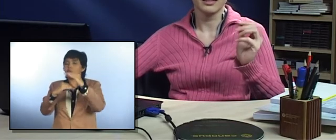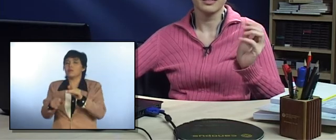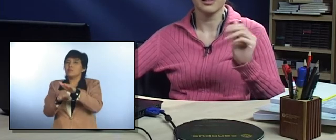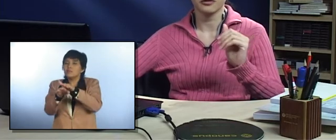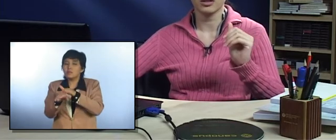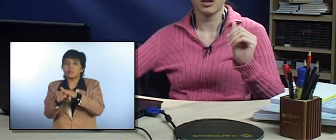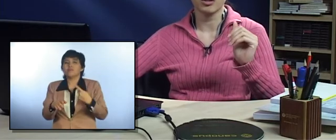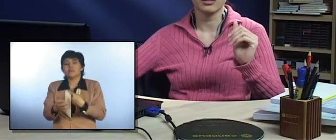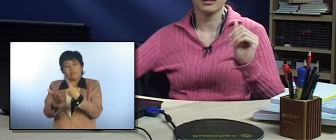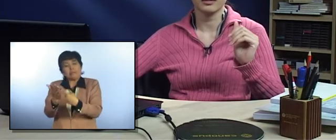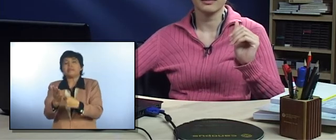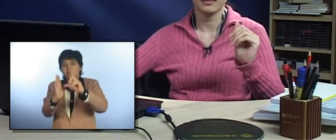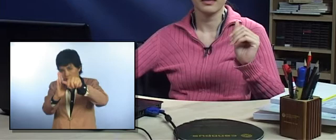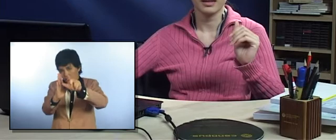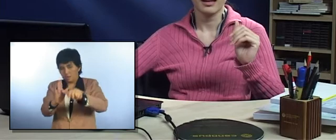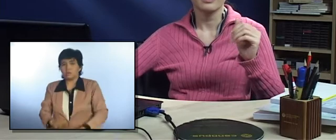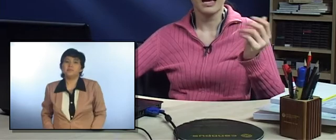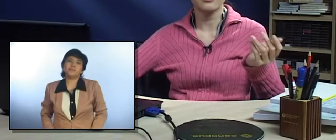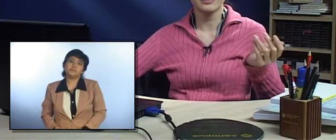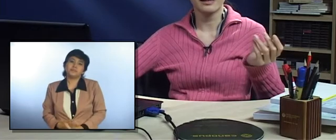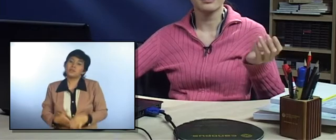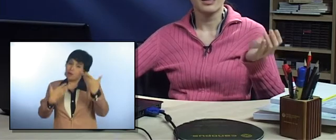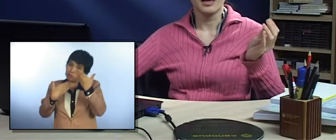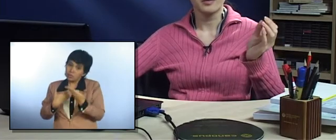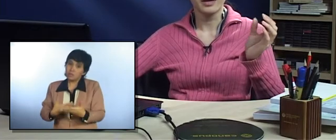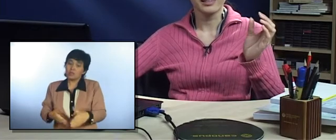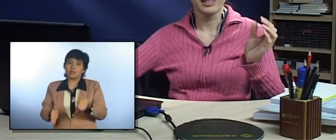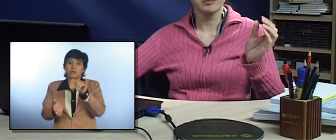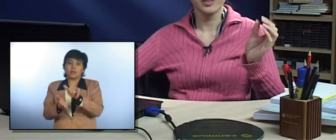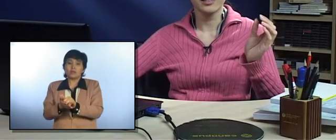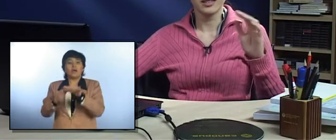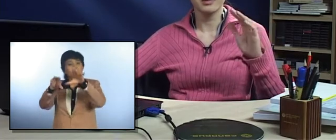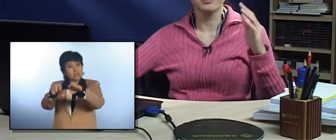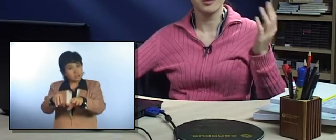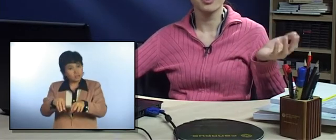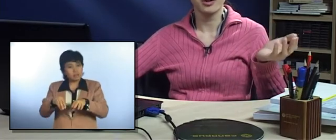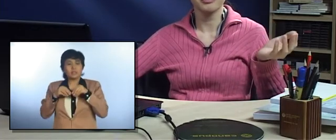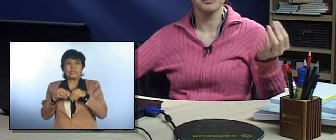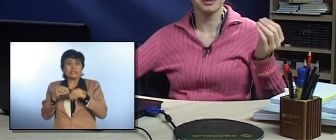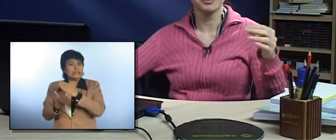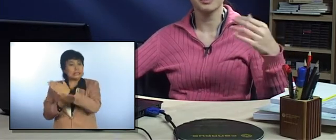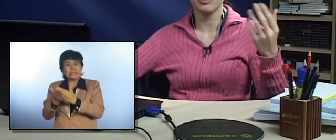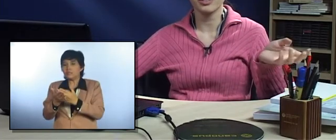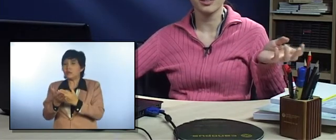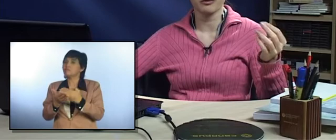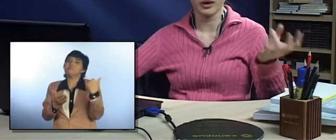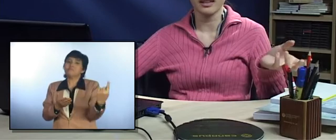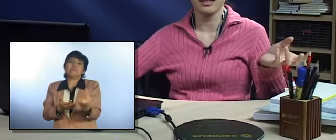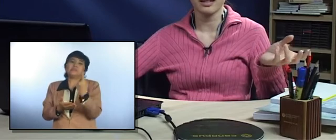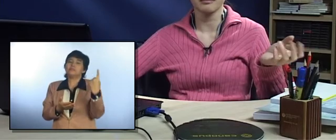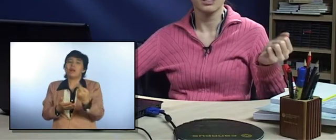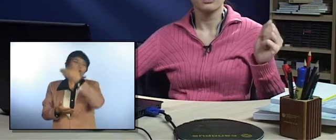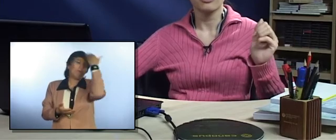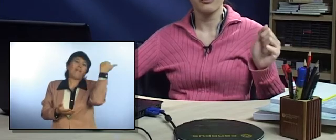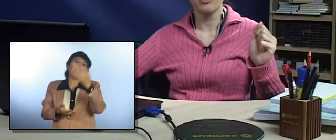which we'll discuss further on. Now, after that, acceptance, sometimes most often people will just